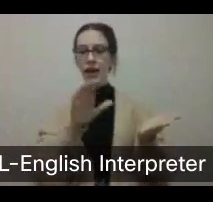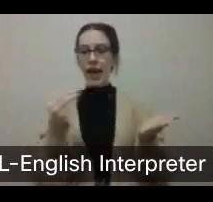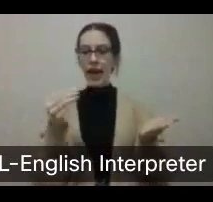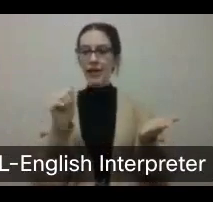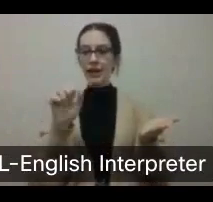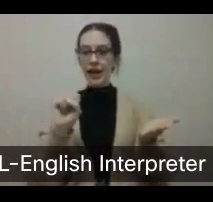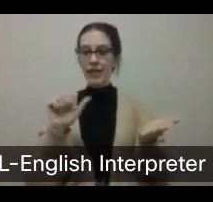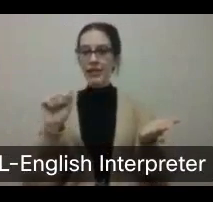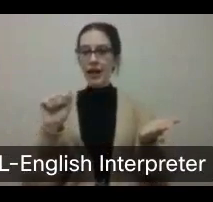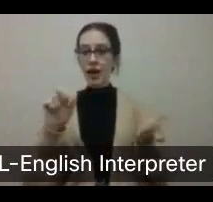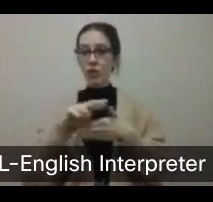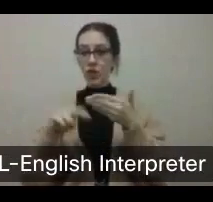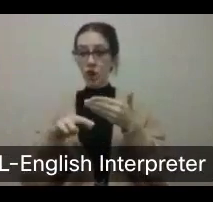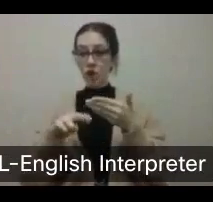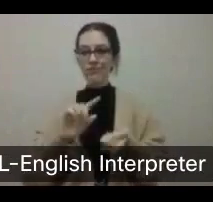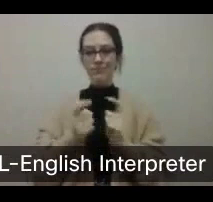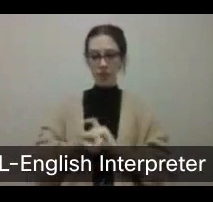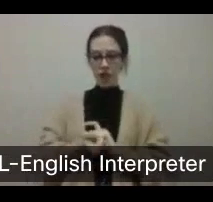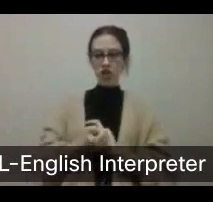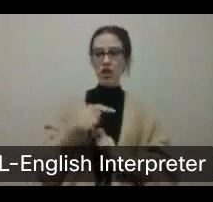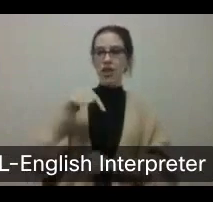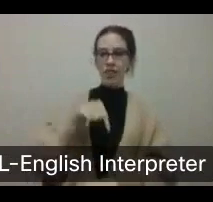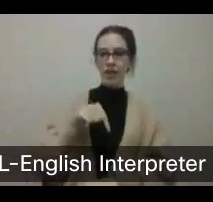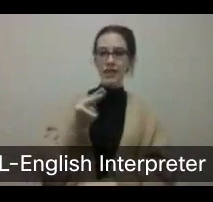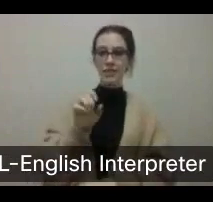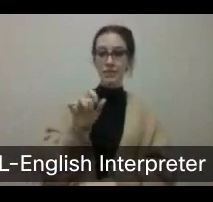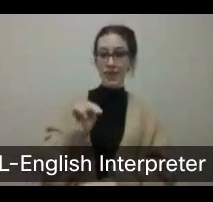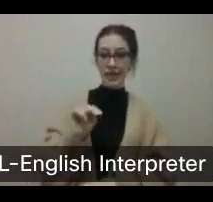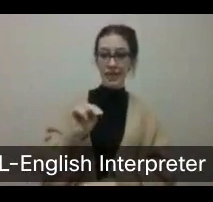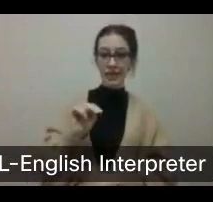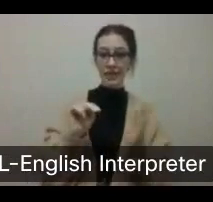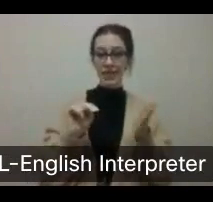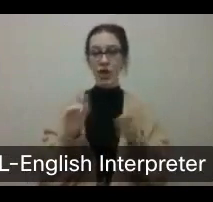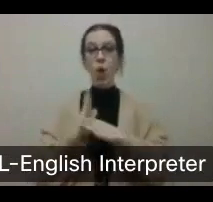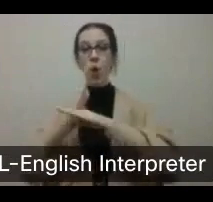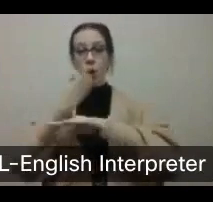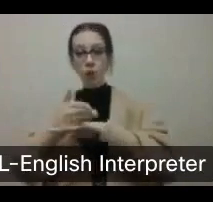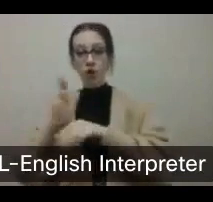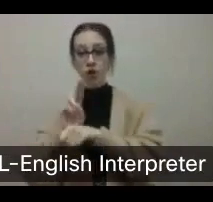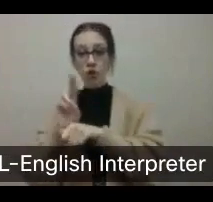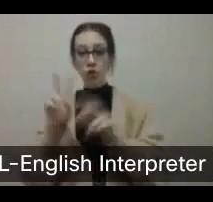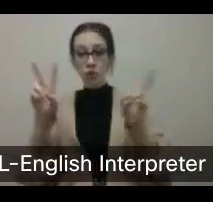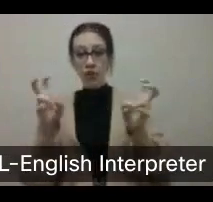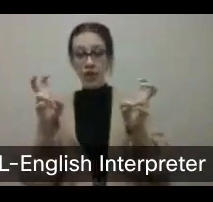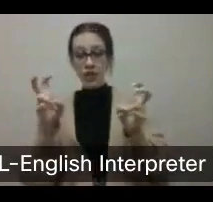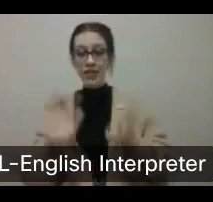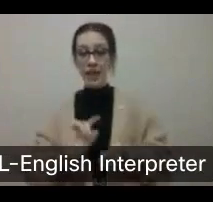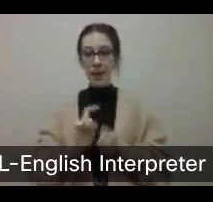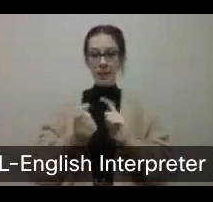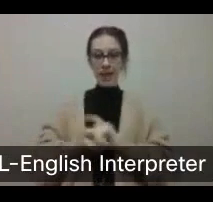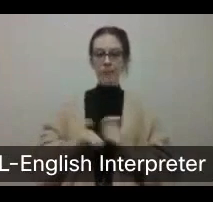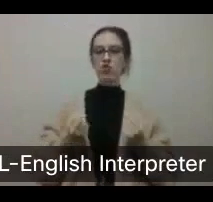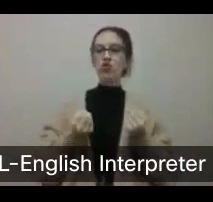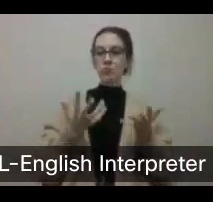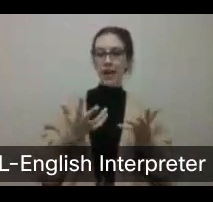They overuse quotations has been changed to they use too many quotations in the final paper, their last paper.